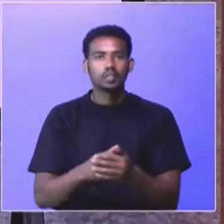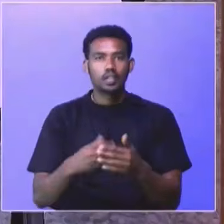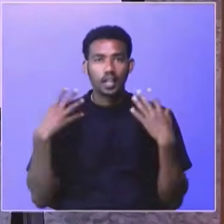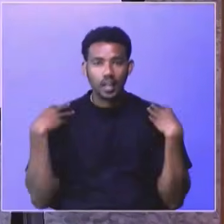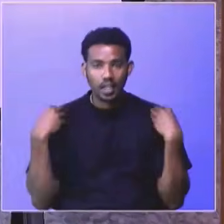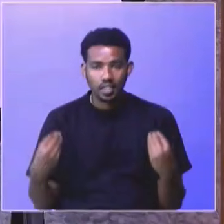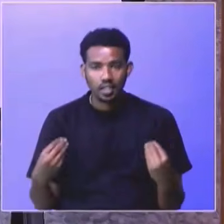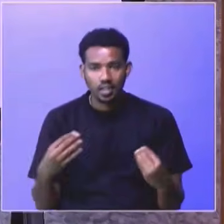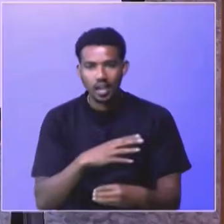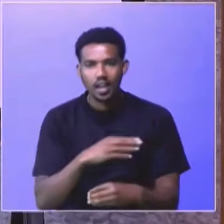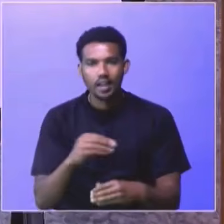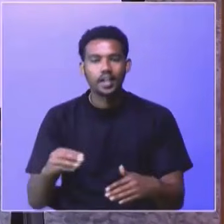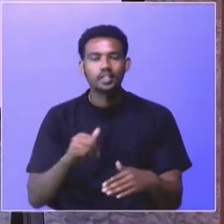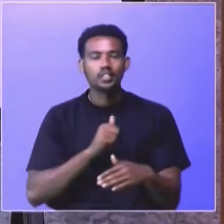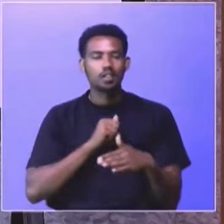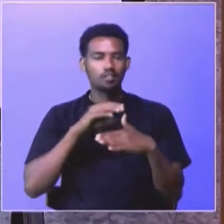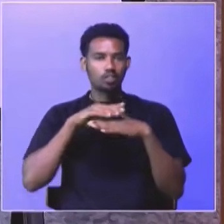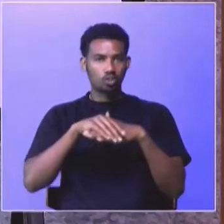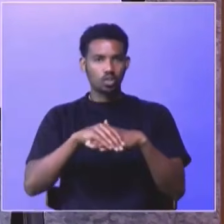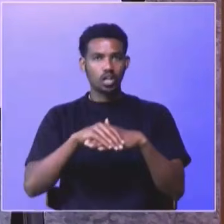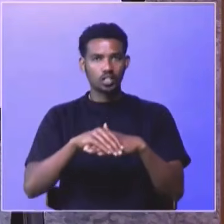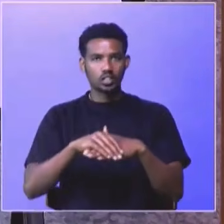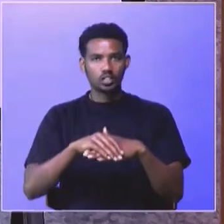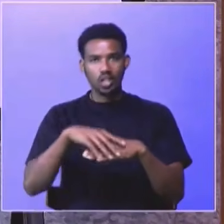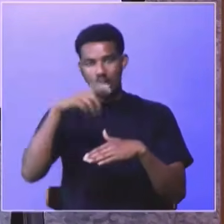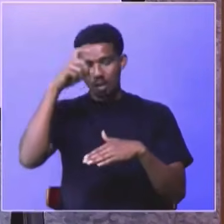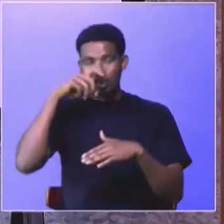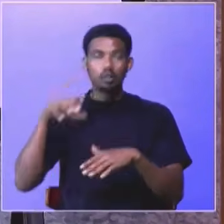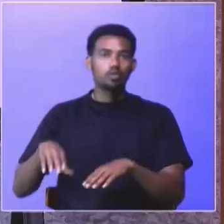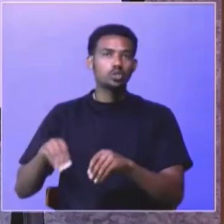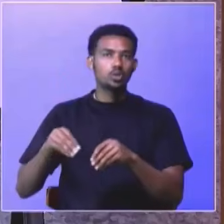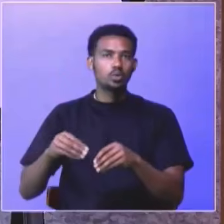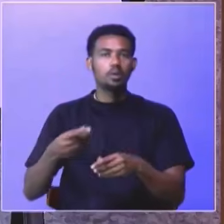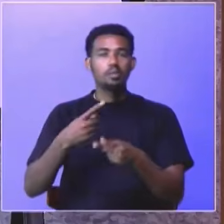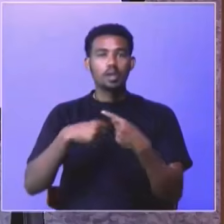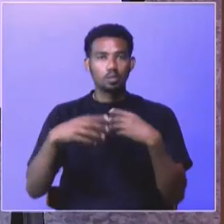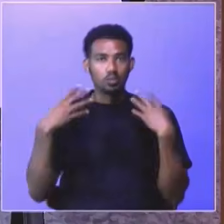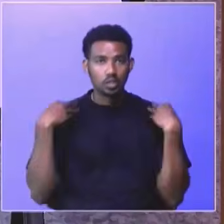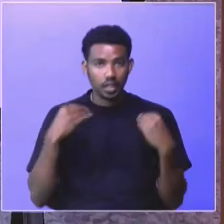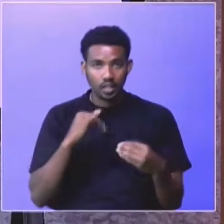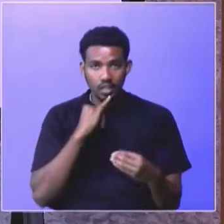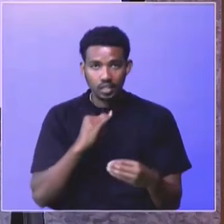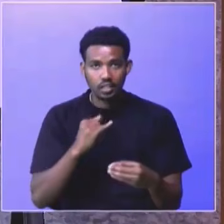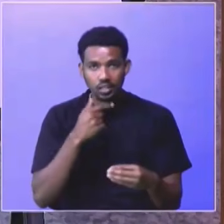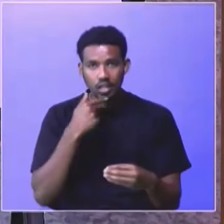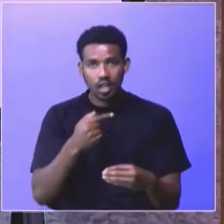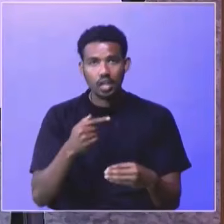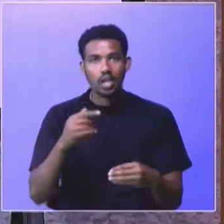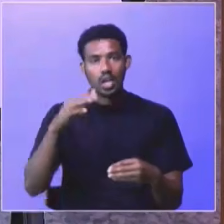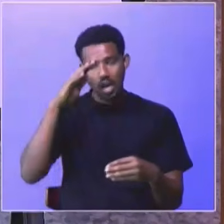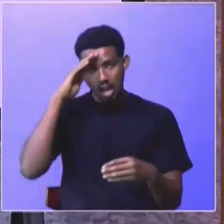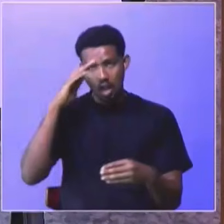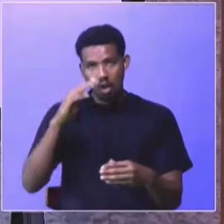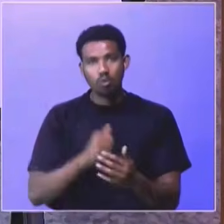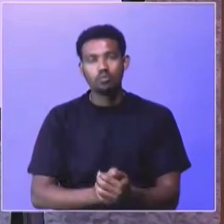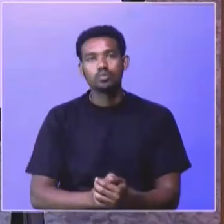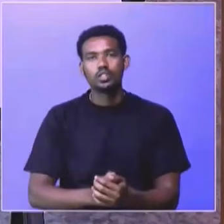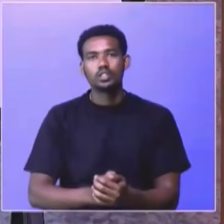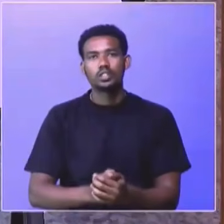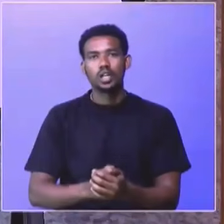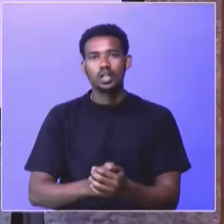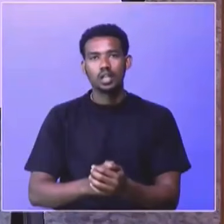Greeting and self-introduction. Bravo, students. When we come to greeting is saying hello.